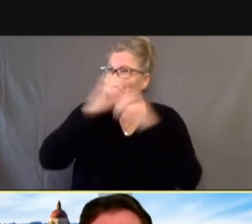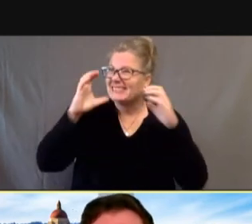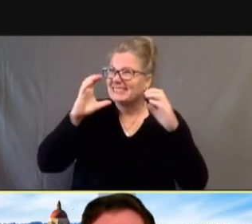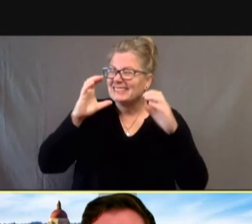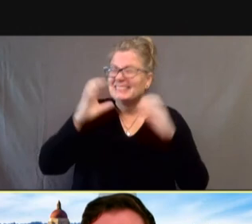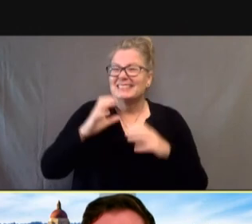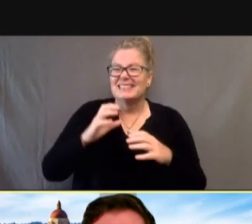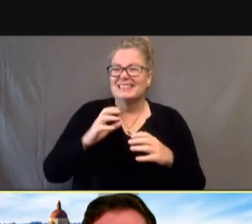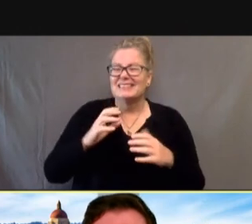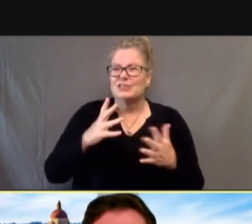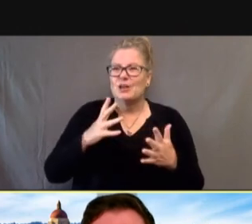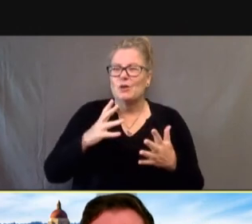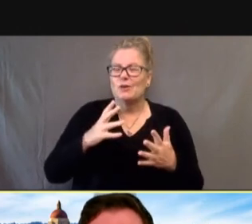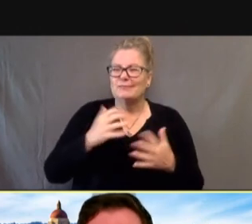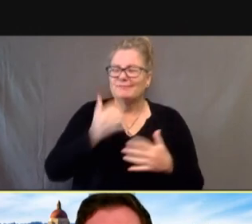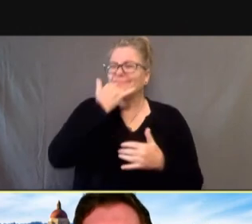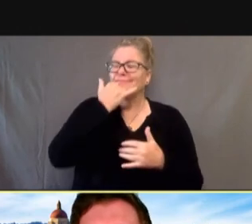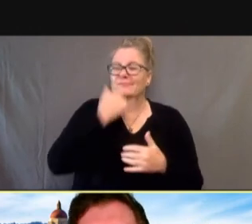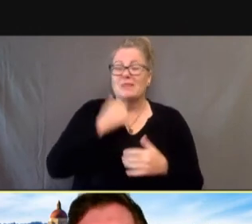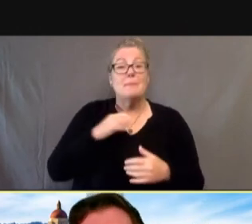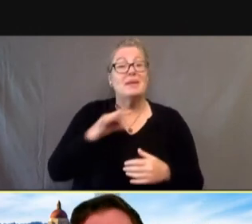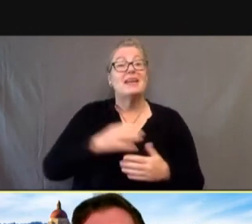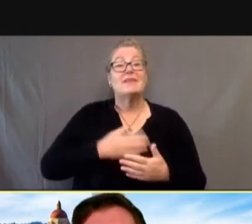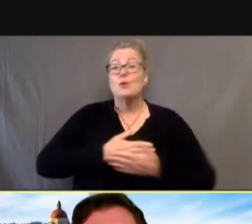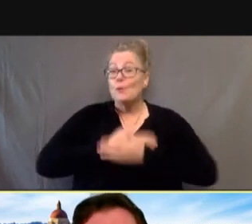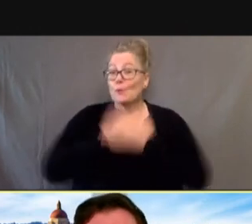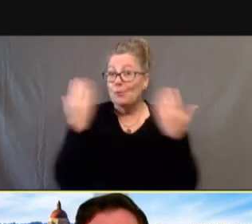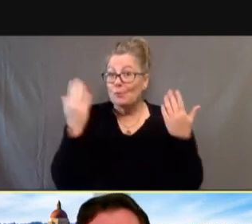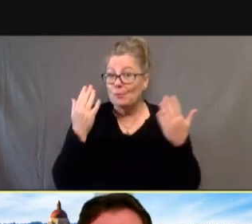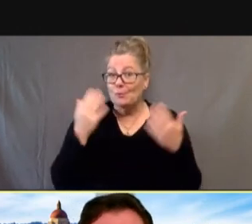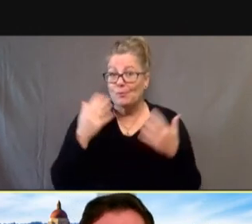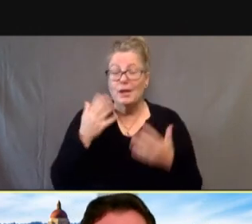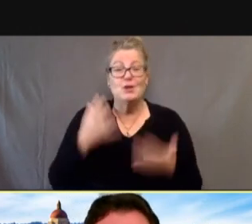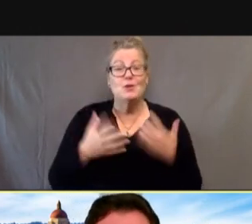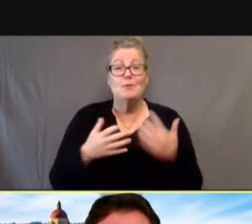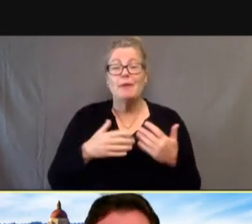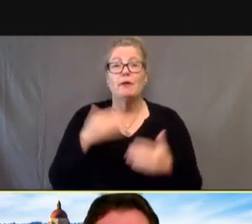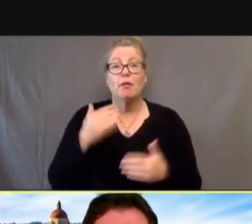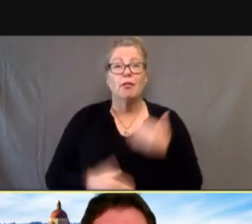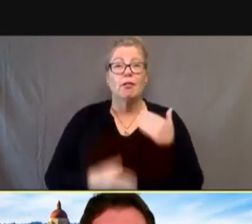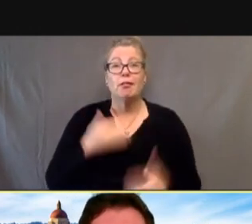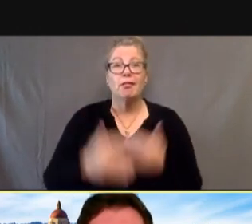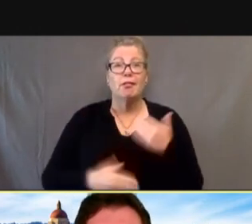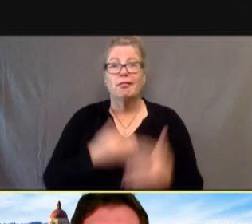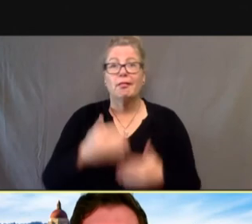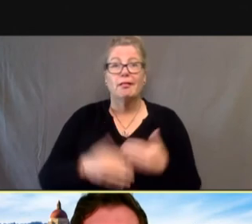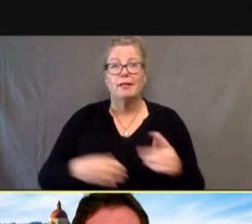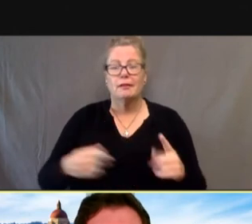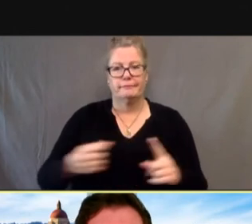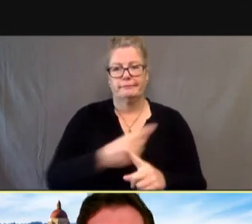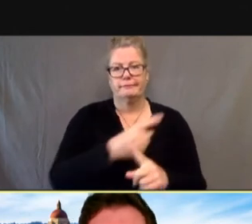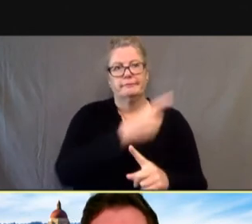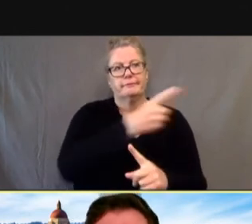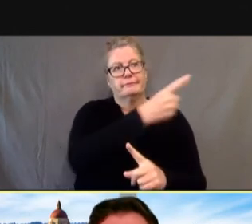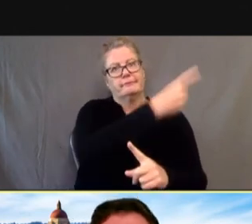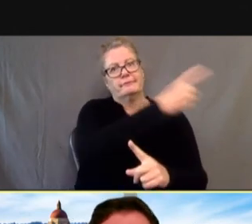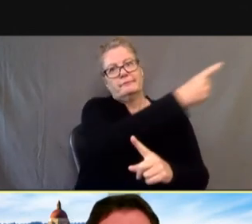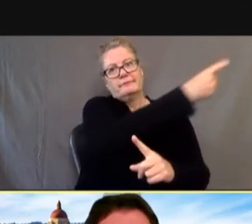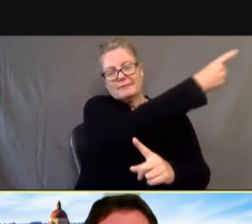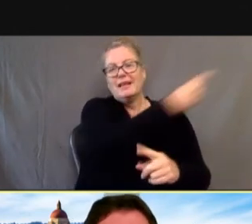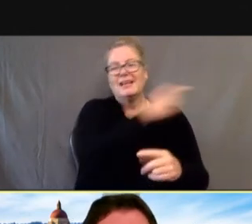suboptimal decisions that are less informed and actually slow down your growth. And so while we did